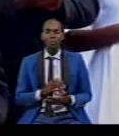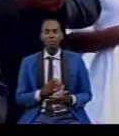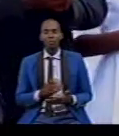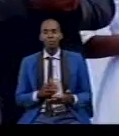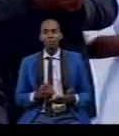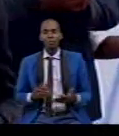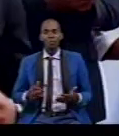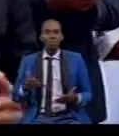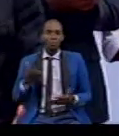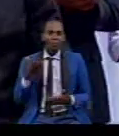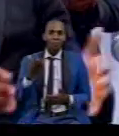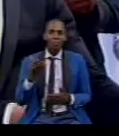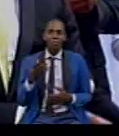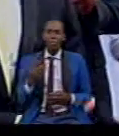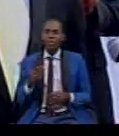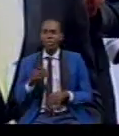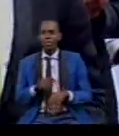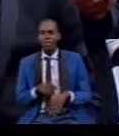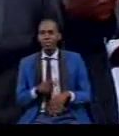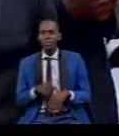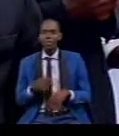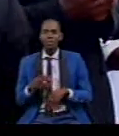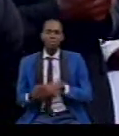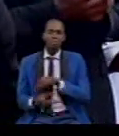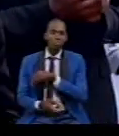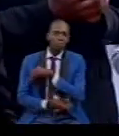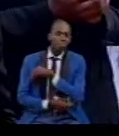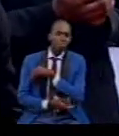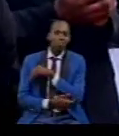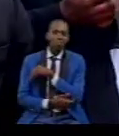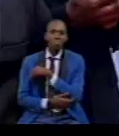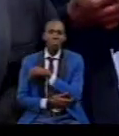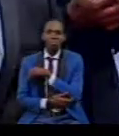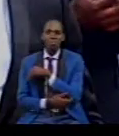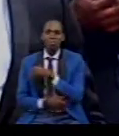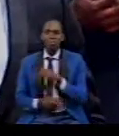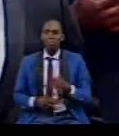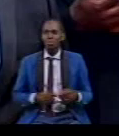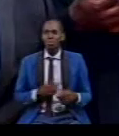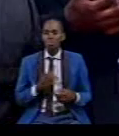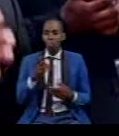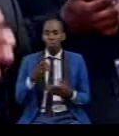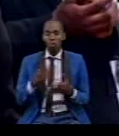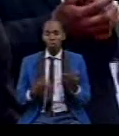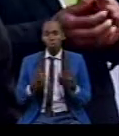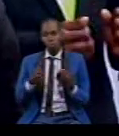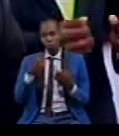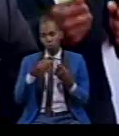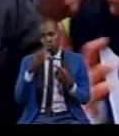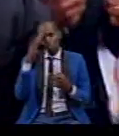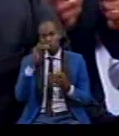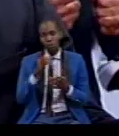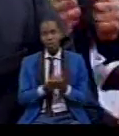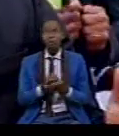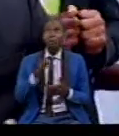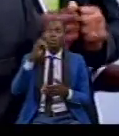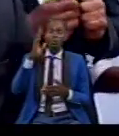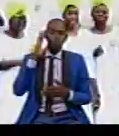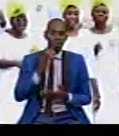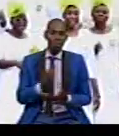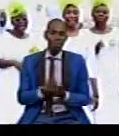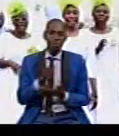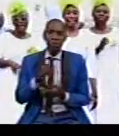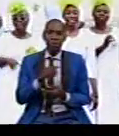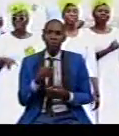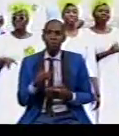shows that we've been converted. A change, a transformation has happened. It says,